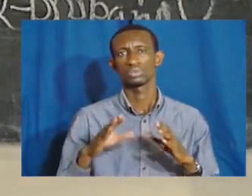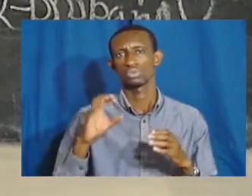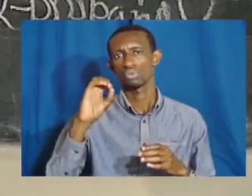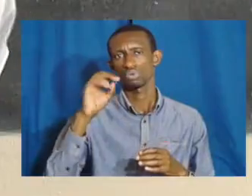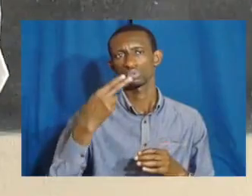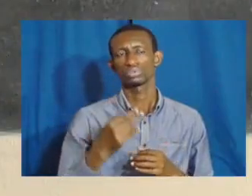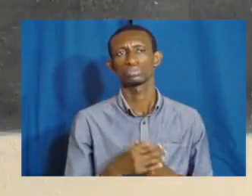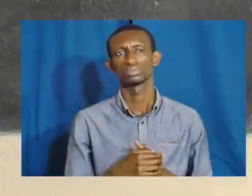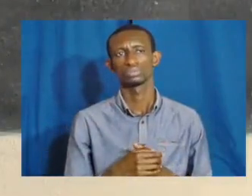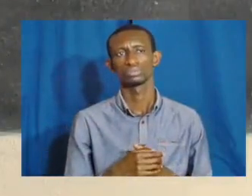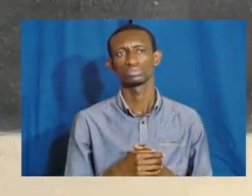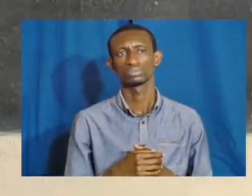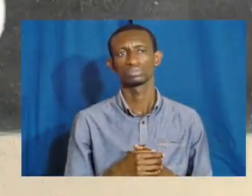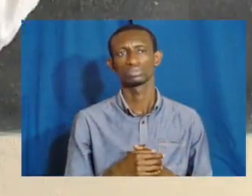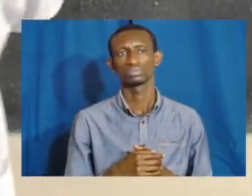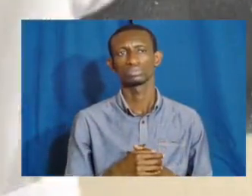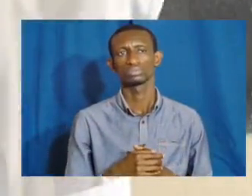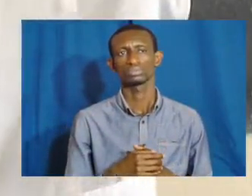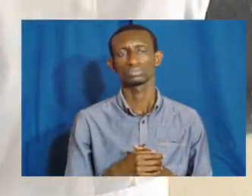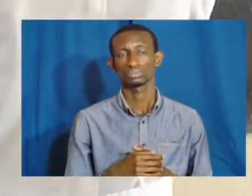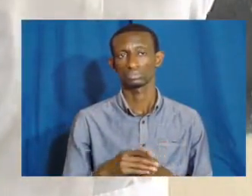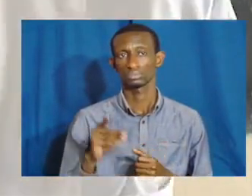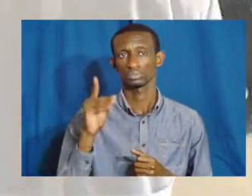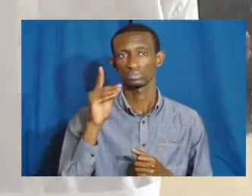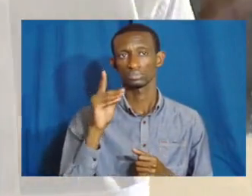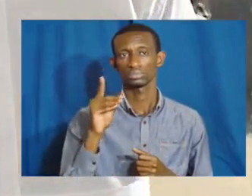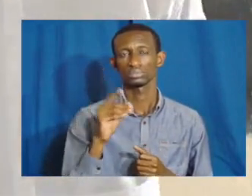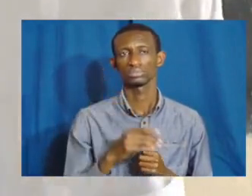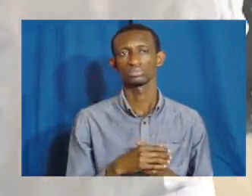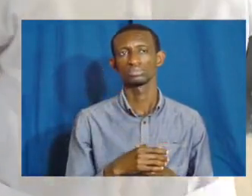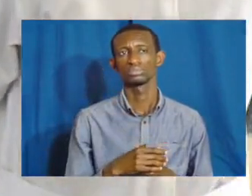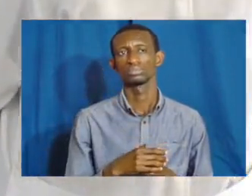OH, and then D,